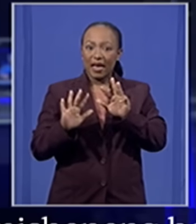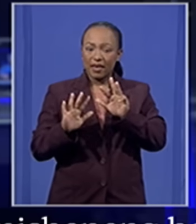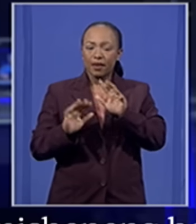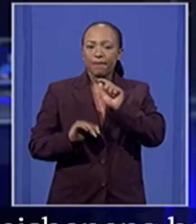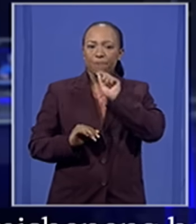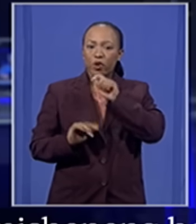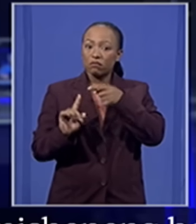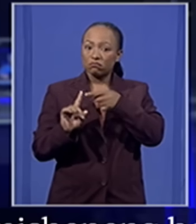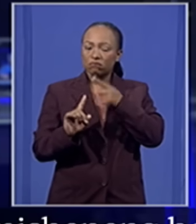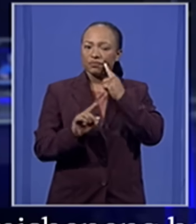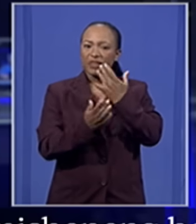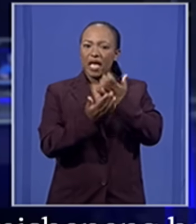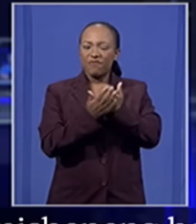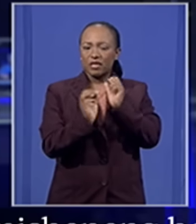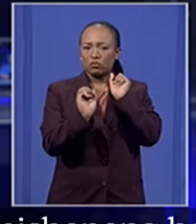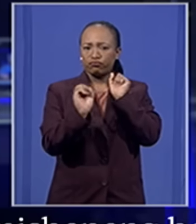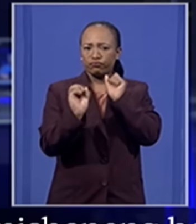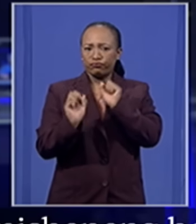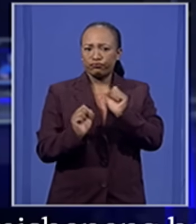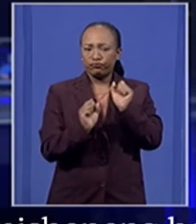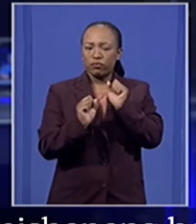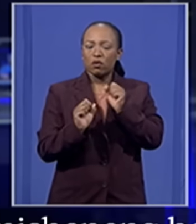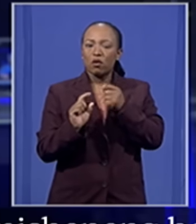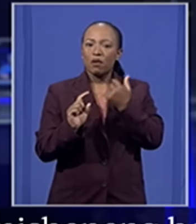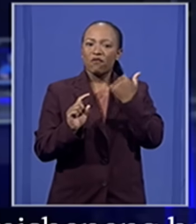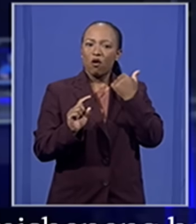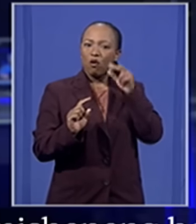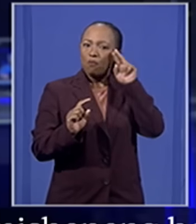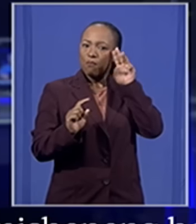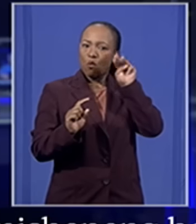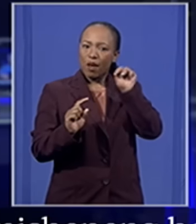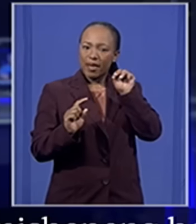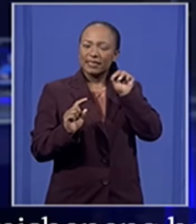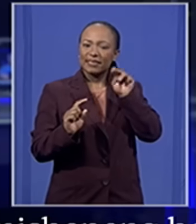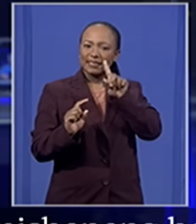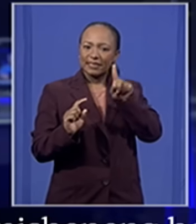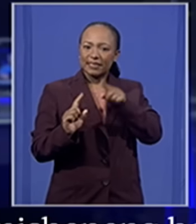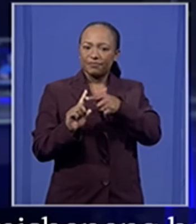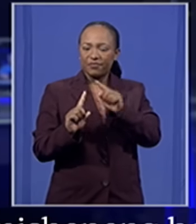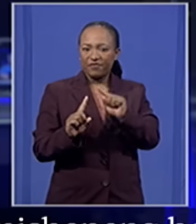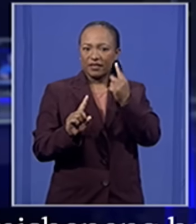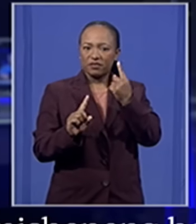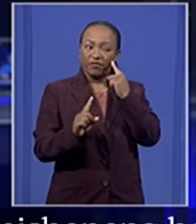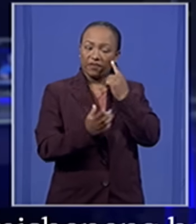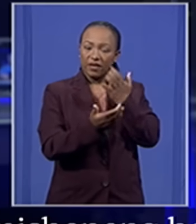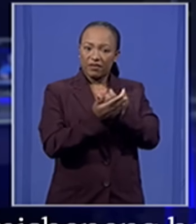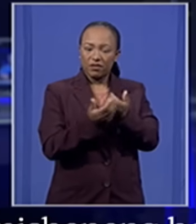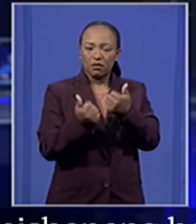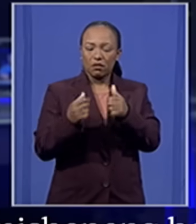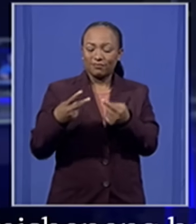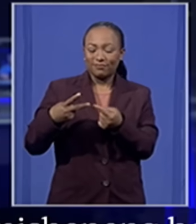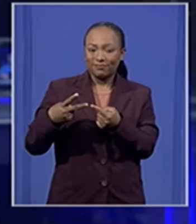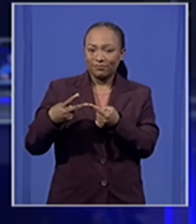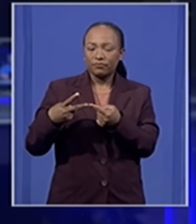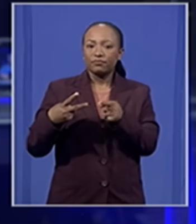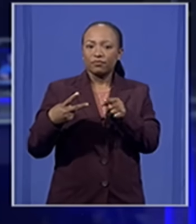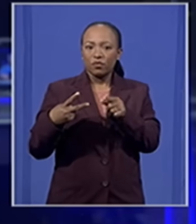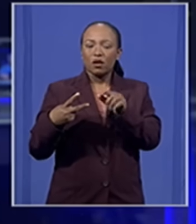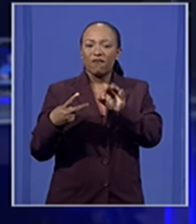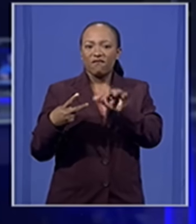hoseng. Masemola ke paki ya bobedi ka morao mo Lieutenant General Nhlanhla Mkhwanazi ya faneng ka bopaki bekeng e fitileng.